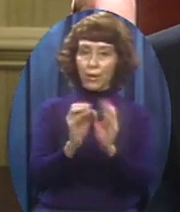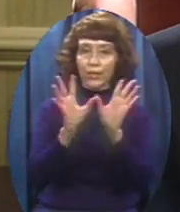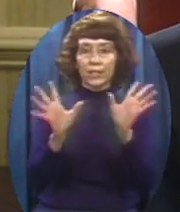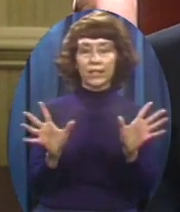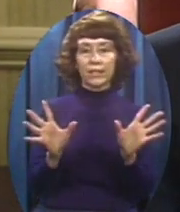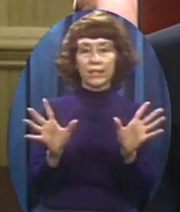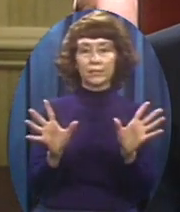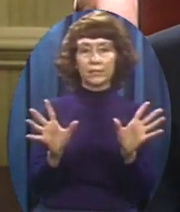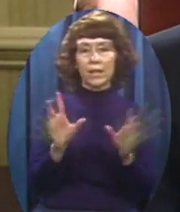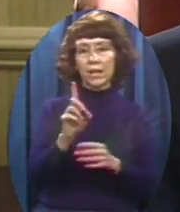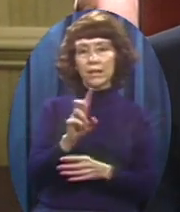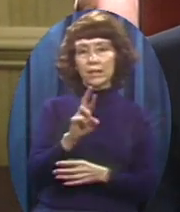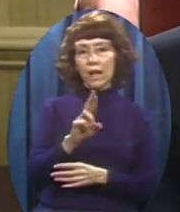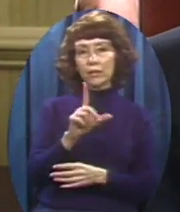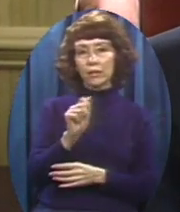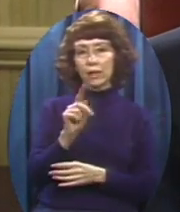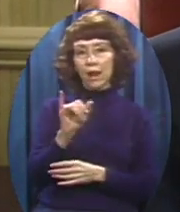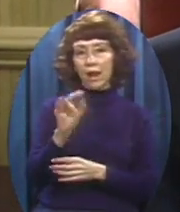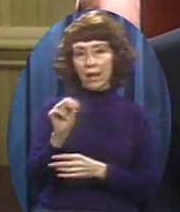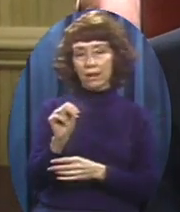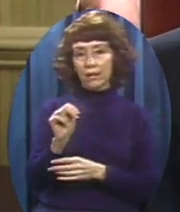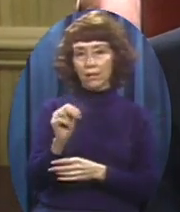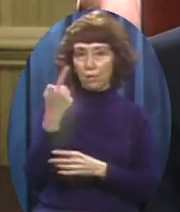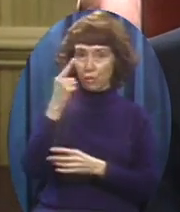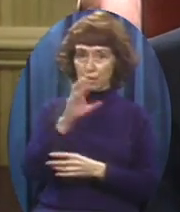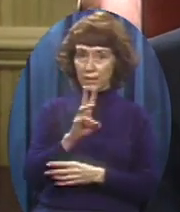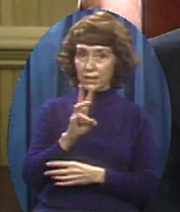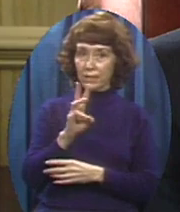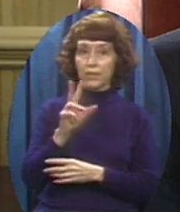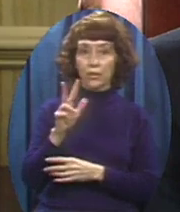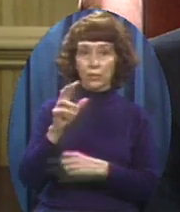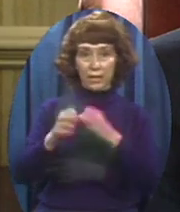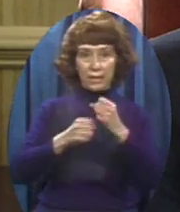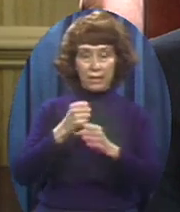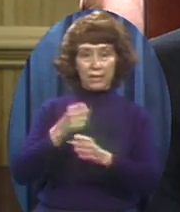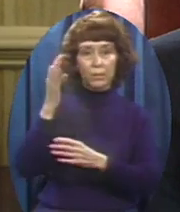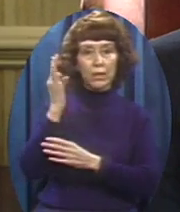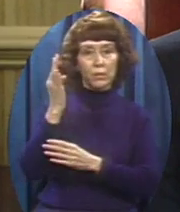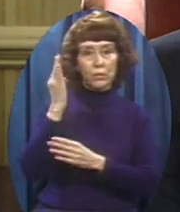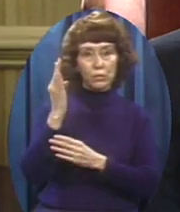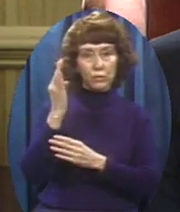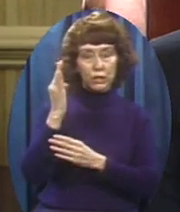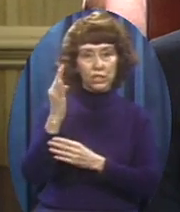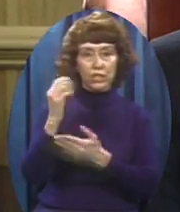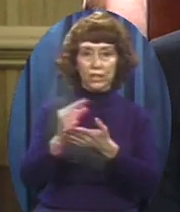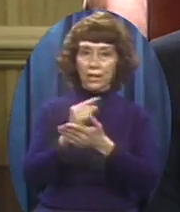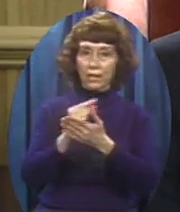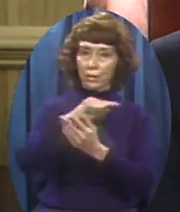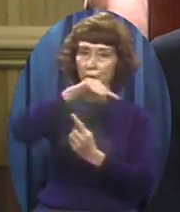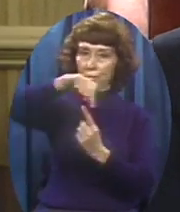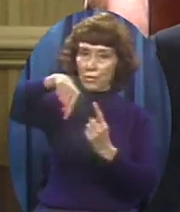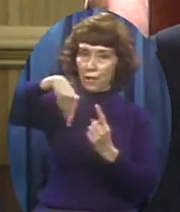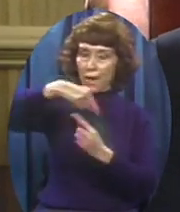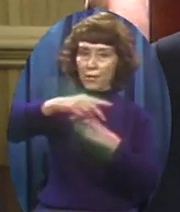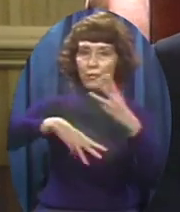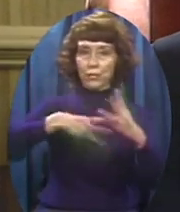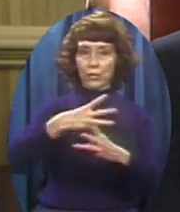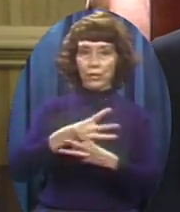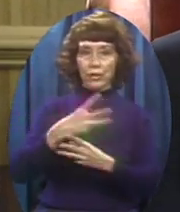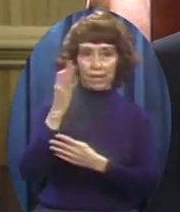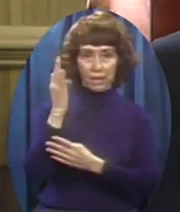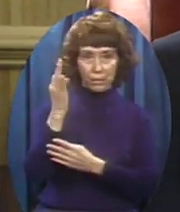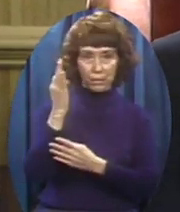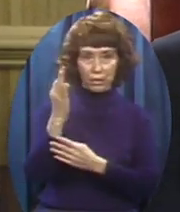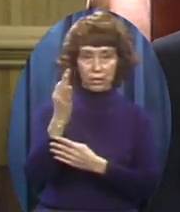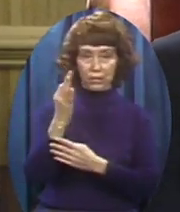63 years has been preaching the gospel all over this world, my pastor, my dear friend, who speaks every 2 or 3 months here on the Old Time Gospel Hour,